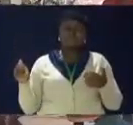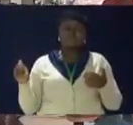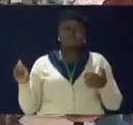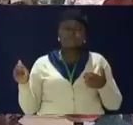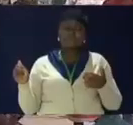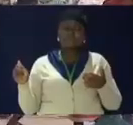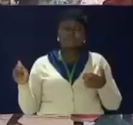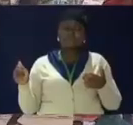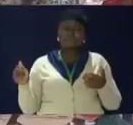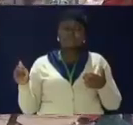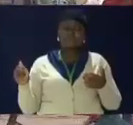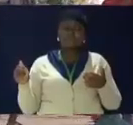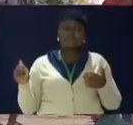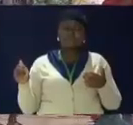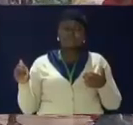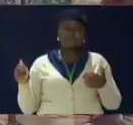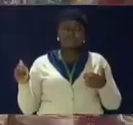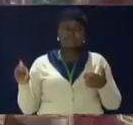the